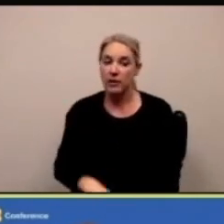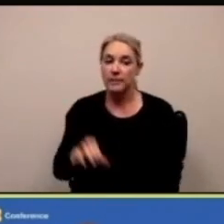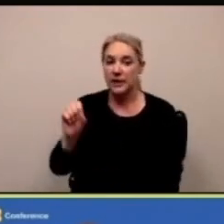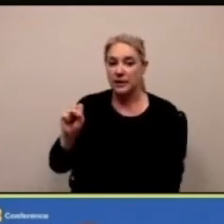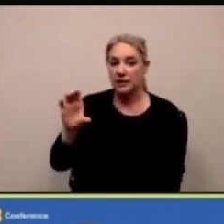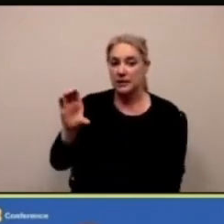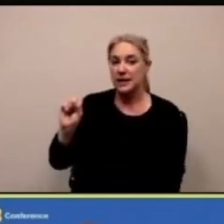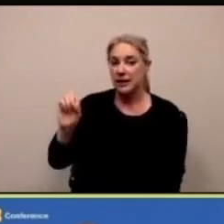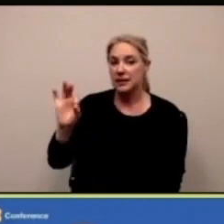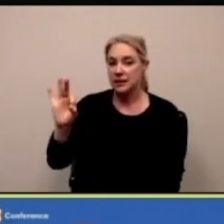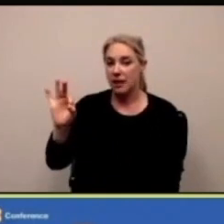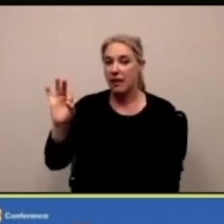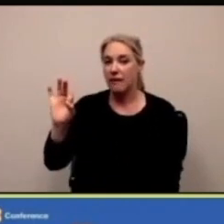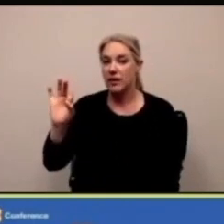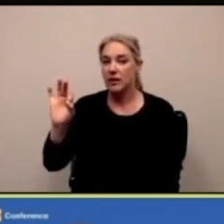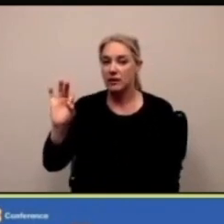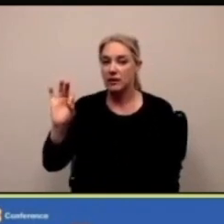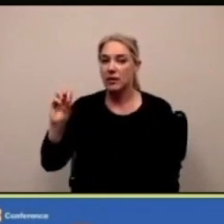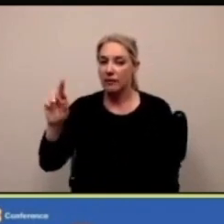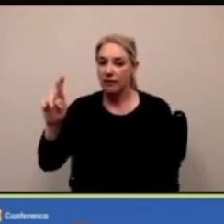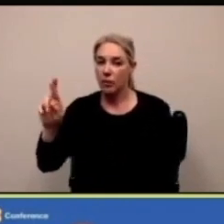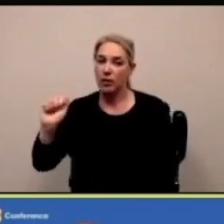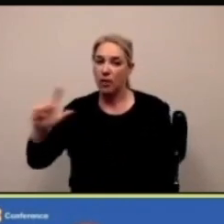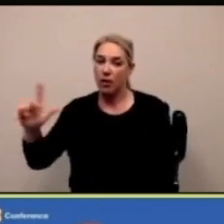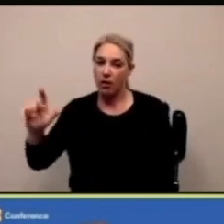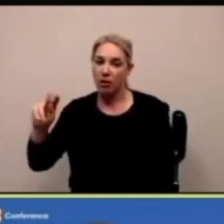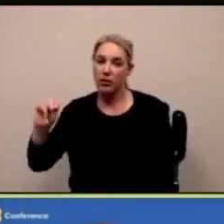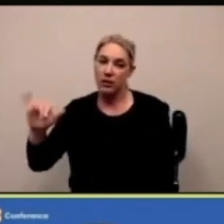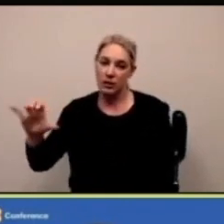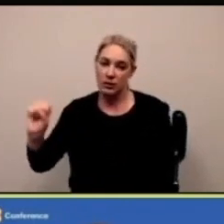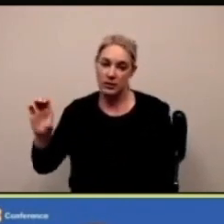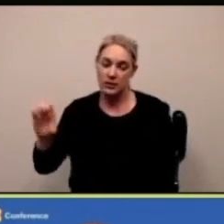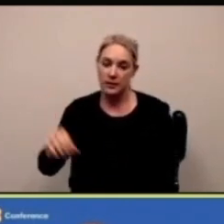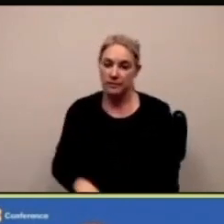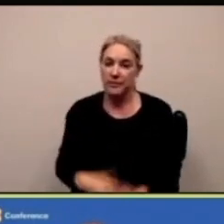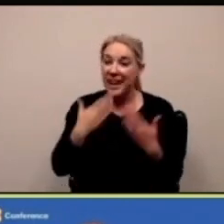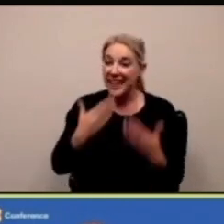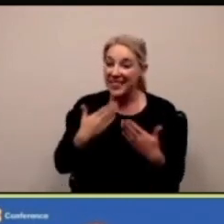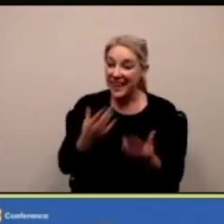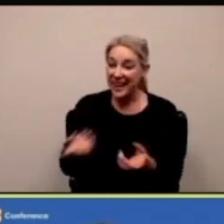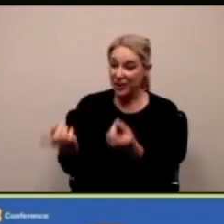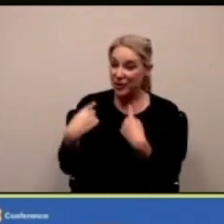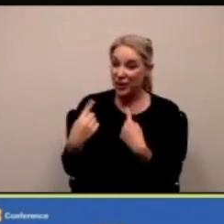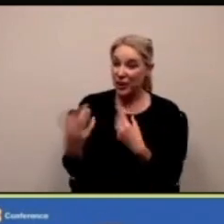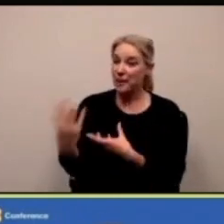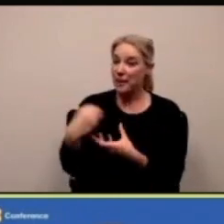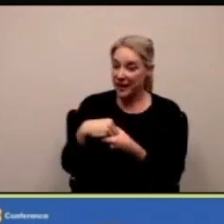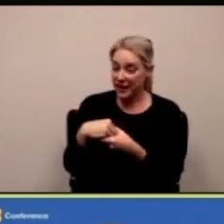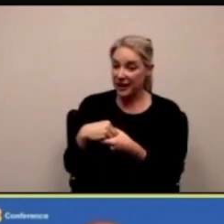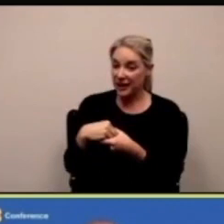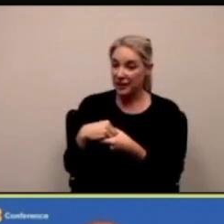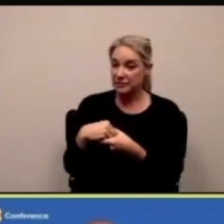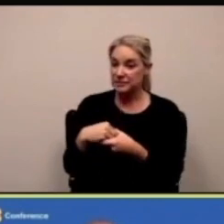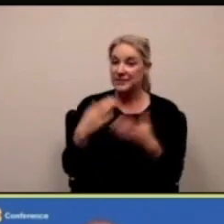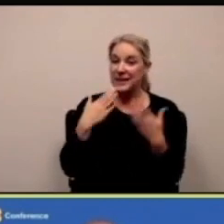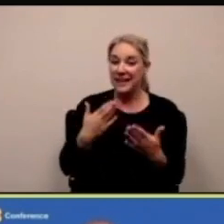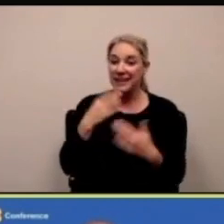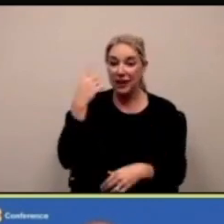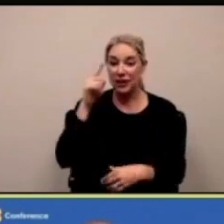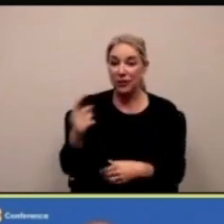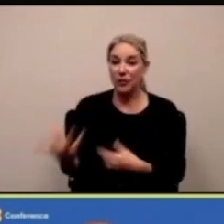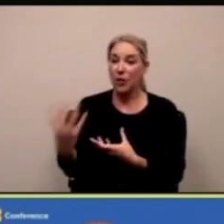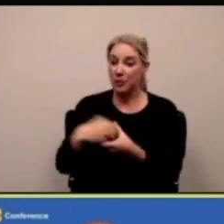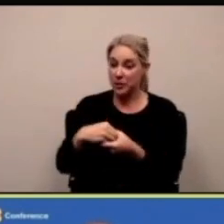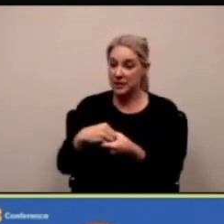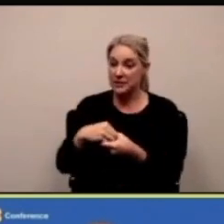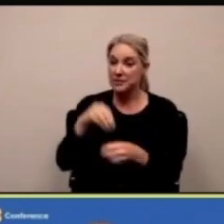stuff out there. And so that's it. So thank you very much. And we appreciate everybody who participated in the chat.